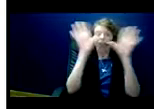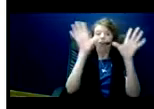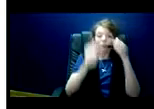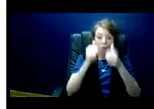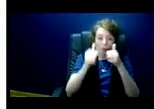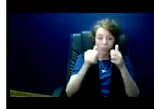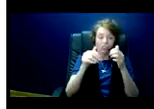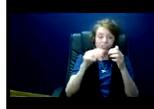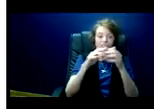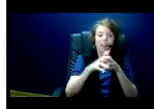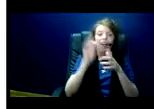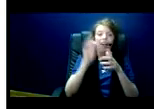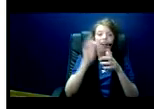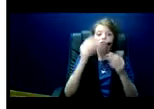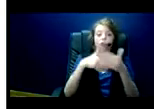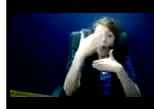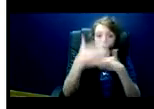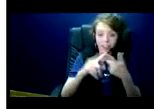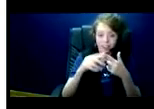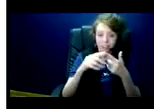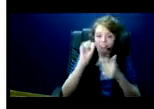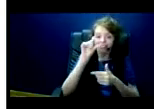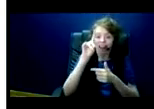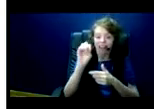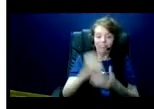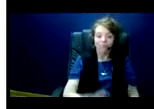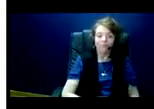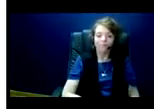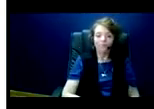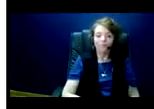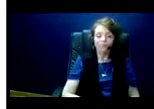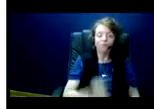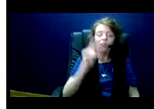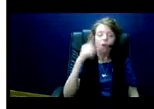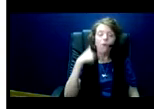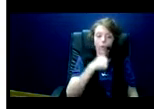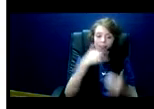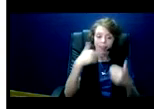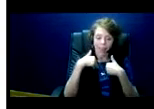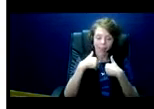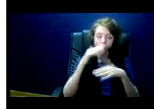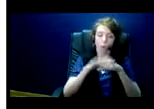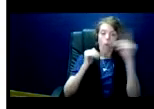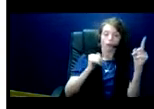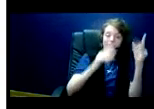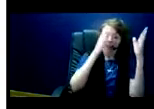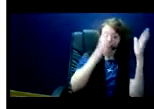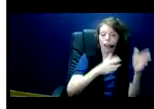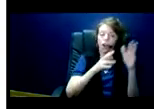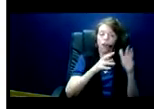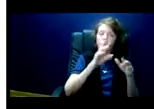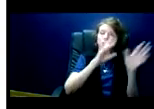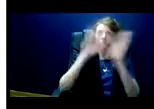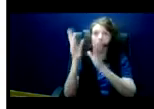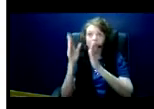which. If you go to the next slide, Susan, we have two things here. So on one side, on the right side of the